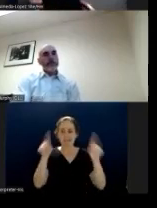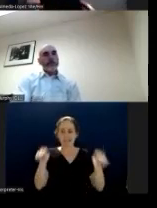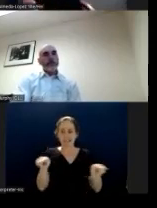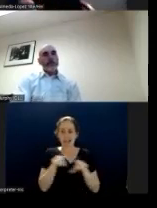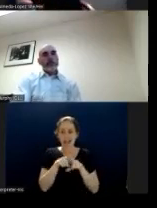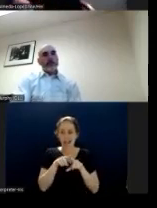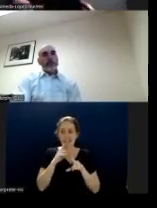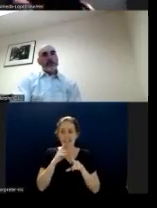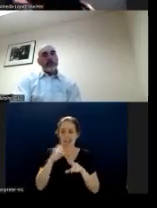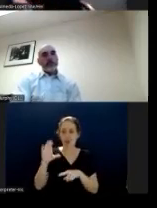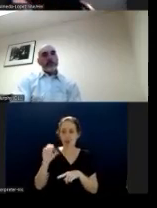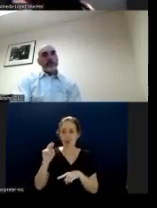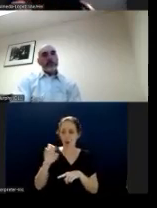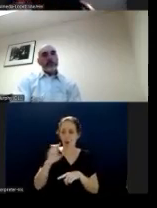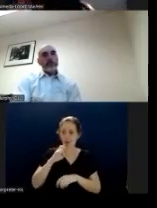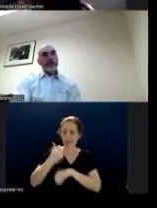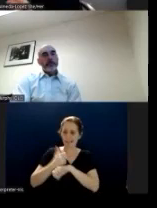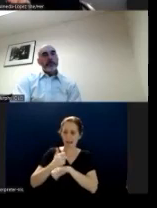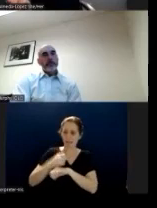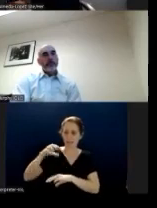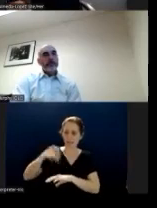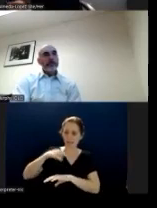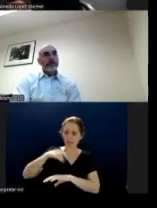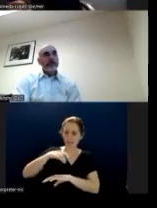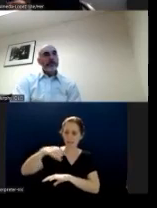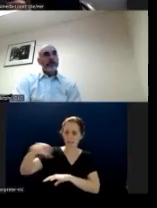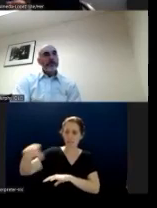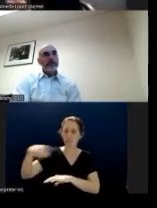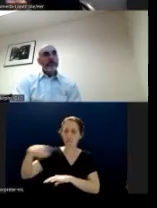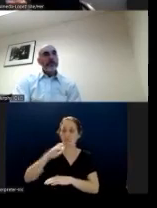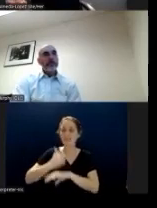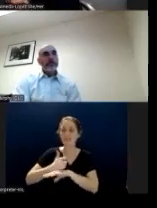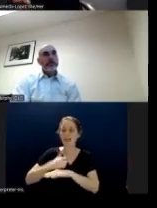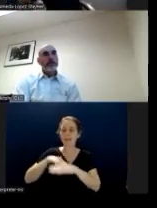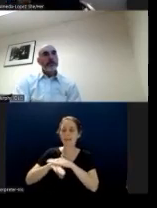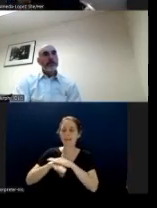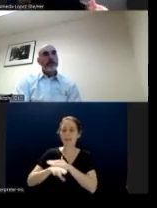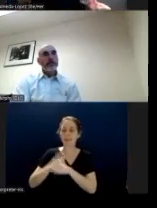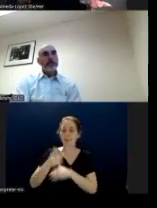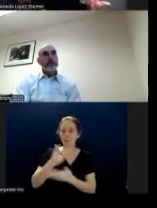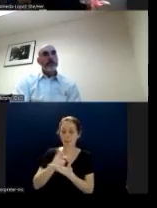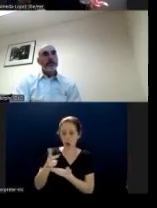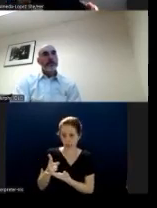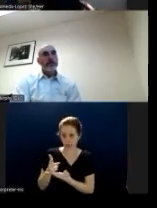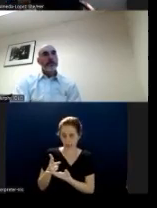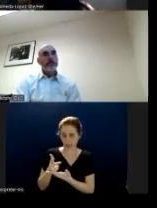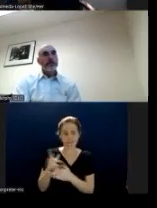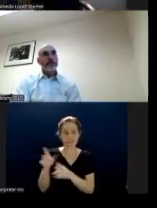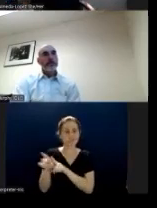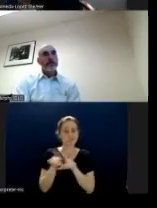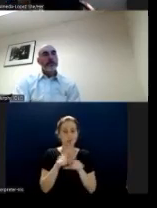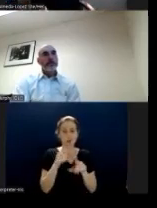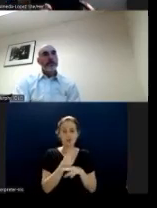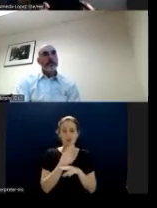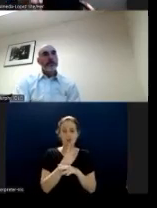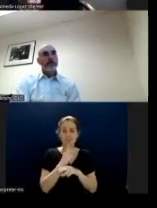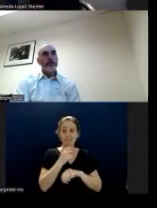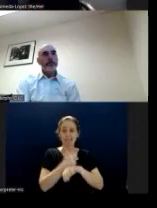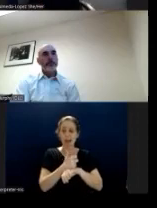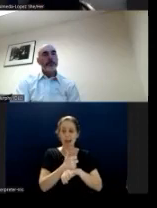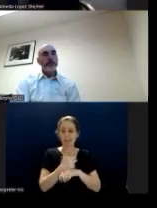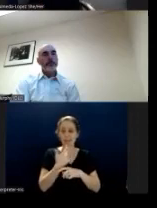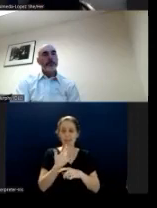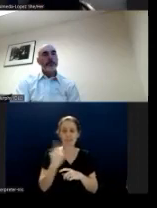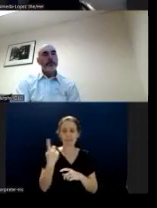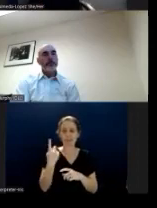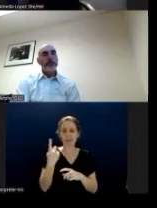cones can be used to make temporary accessible parking in some cases. You can also use them to mark out, as Tom said, some